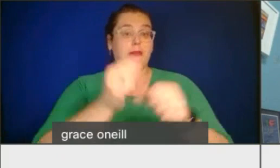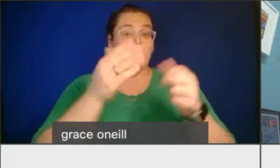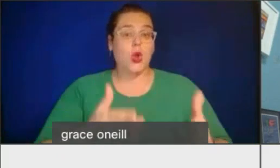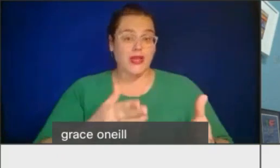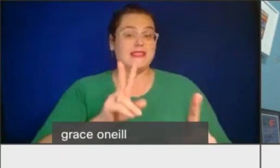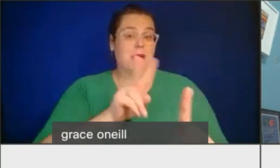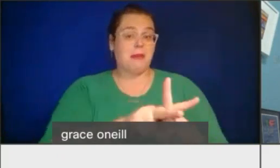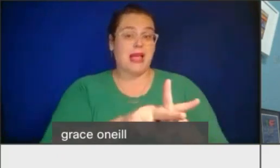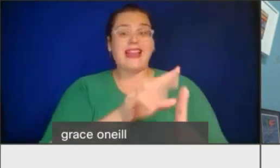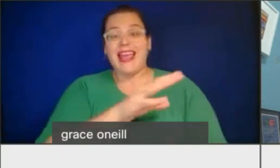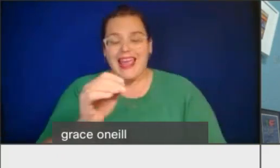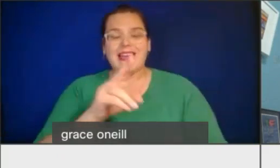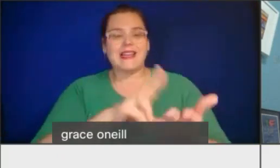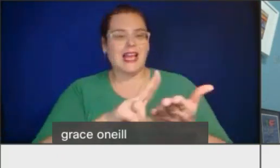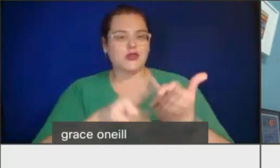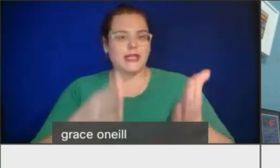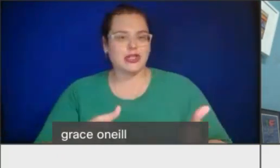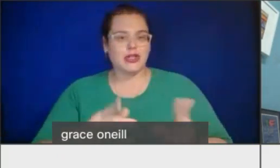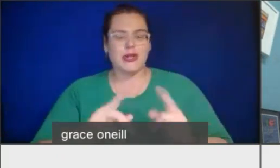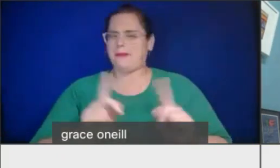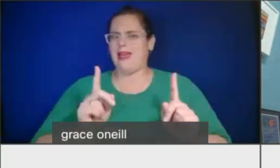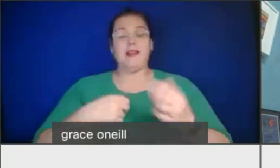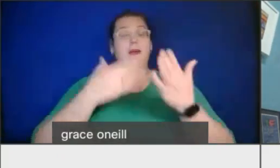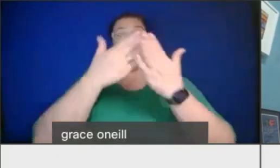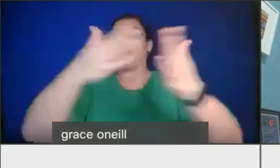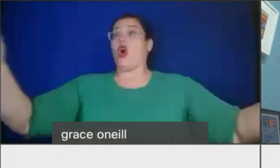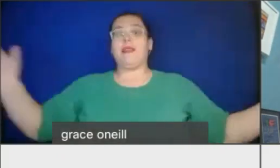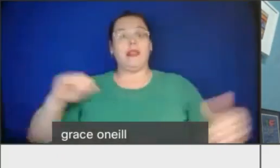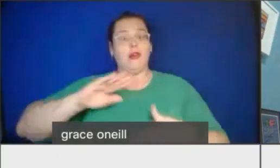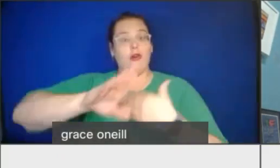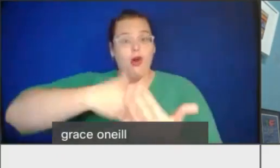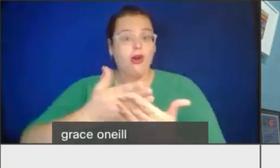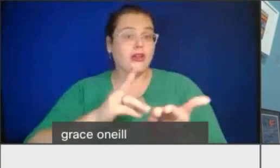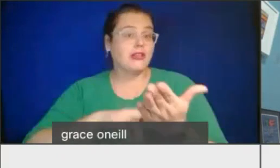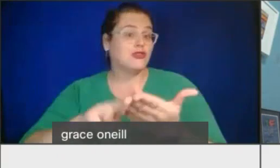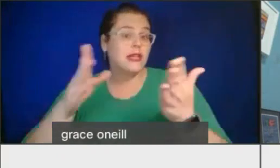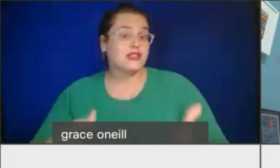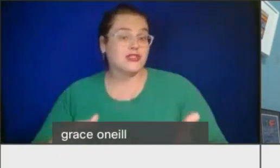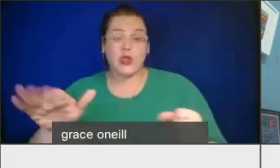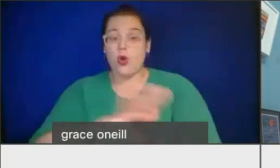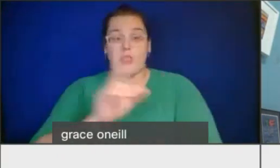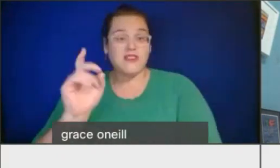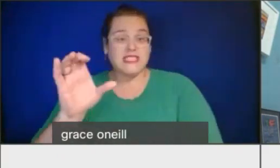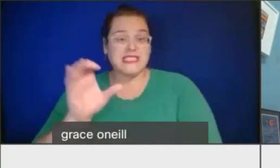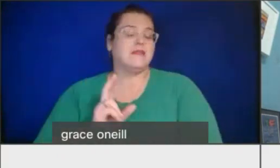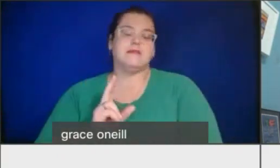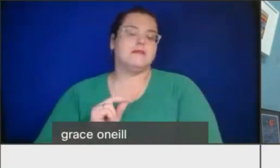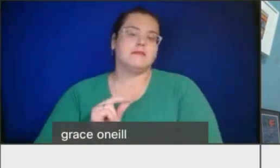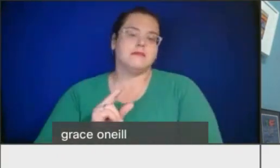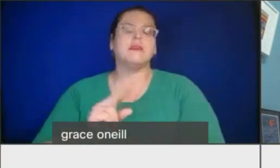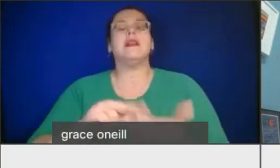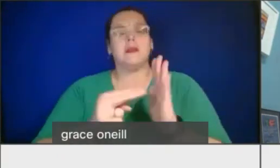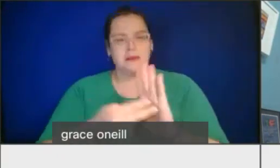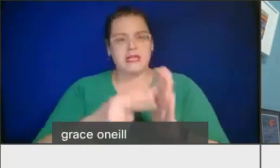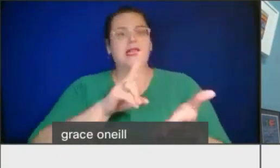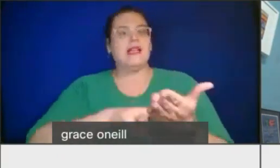it is not applying broadly to contractors. It's applying to contractors that work under the